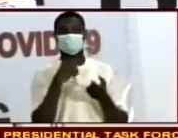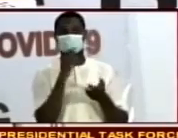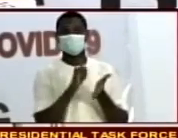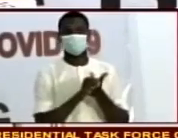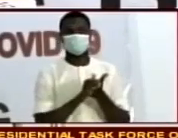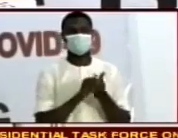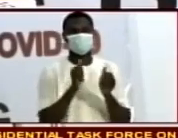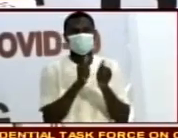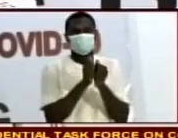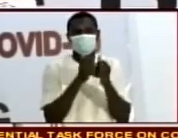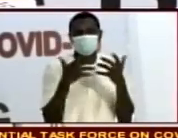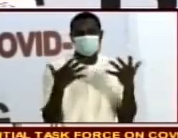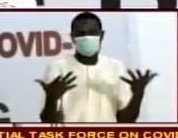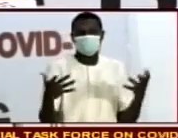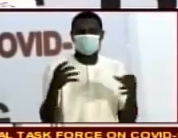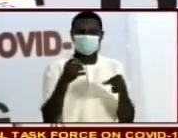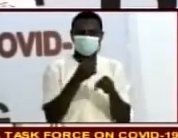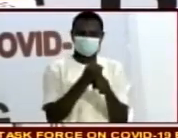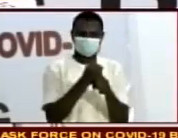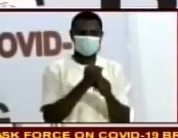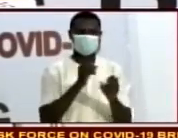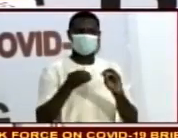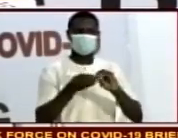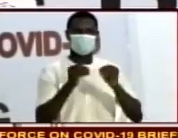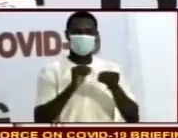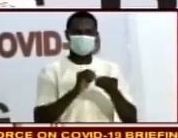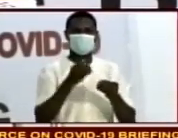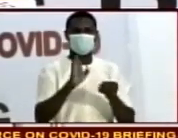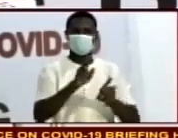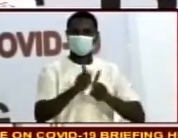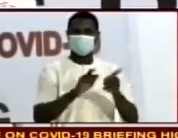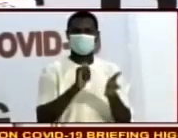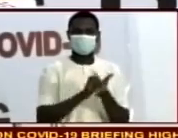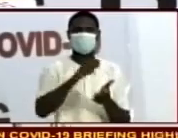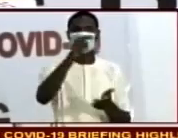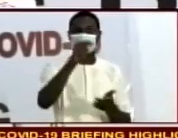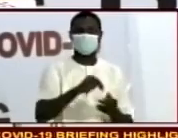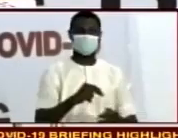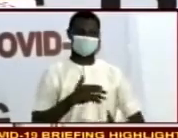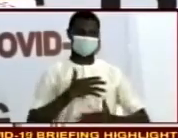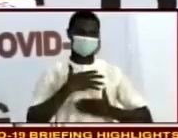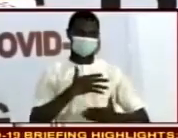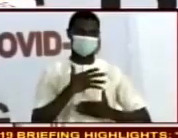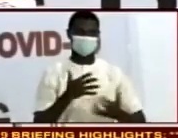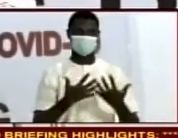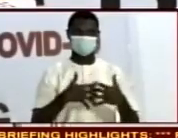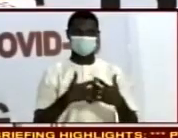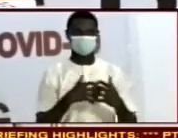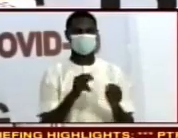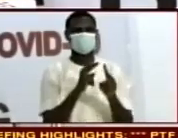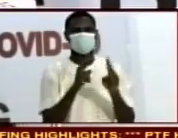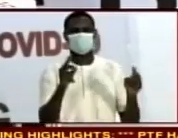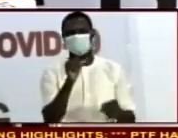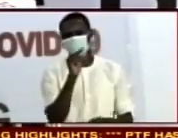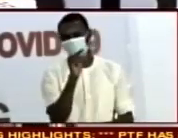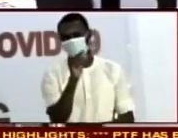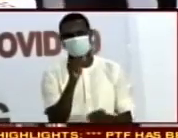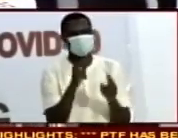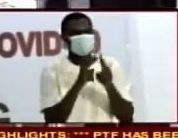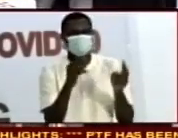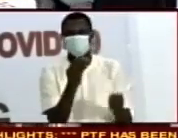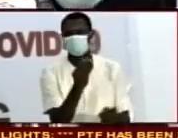number of persons who have required IC, who have required ventilators so far is very, very small, very